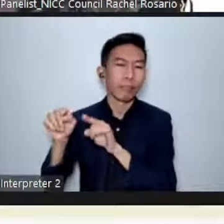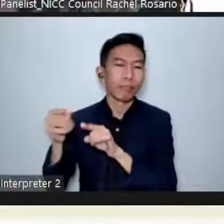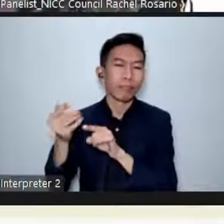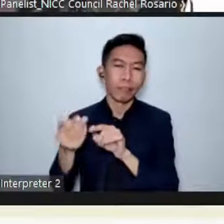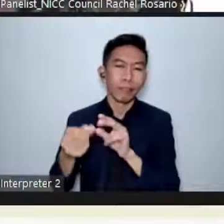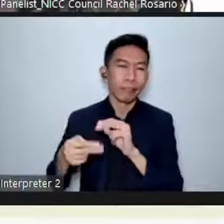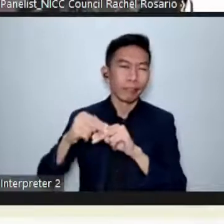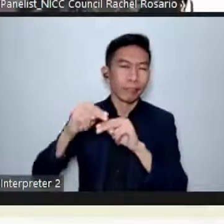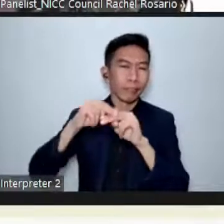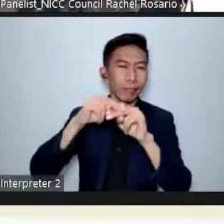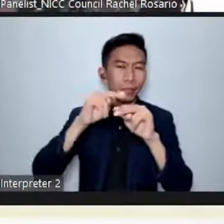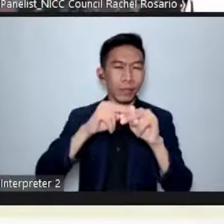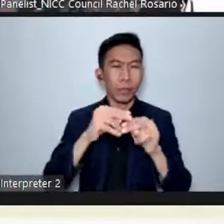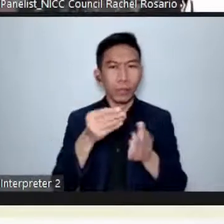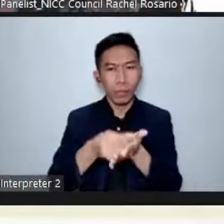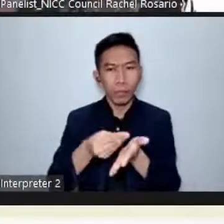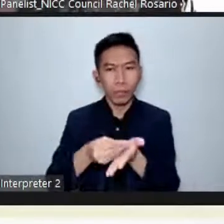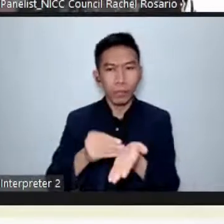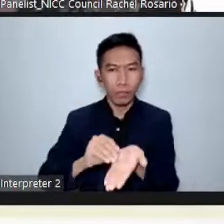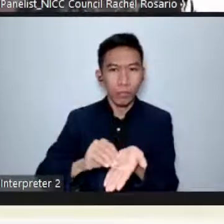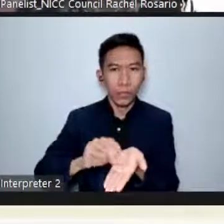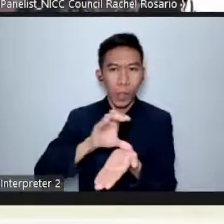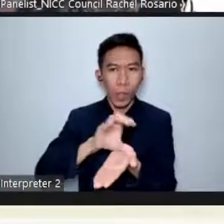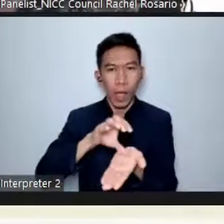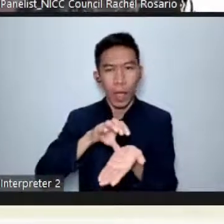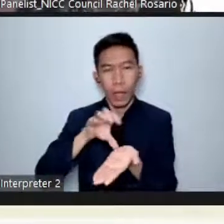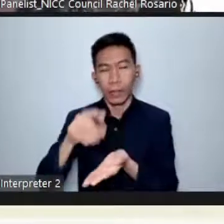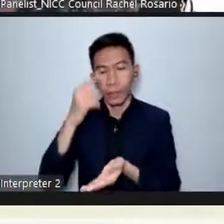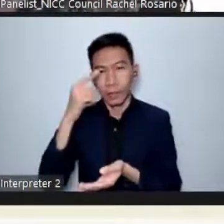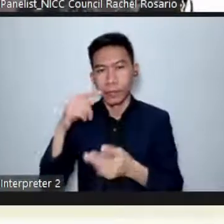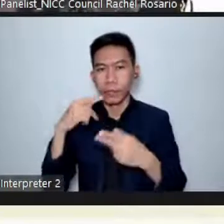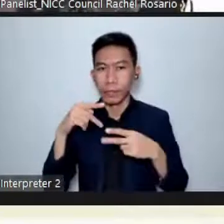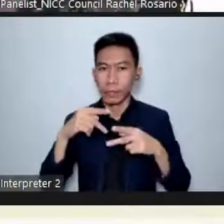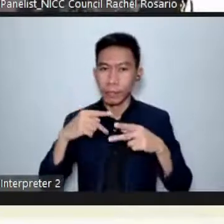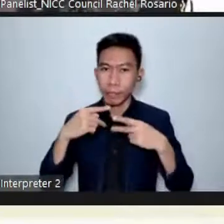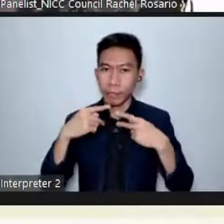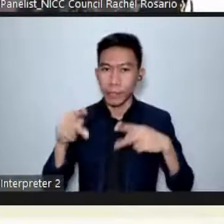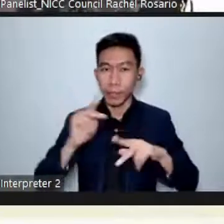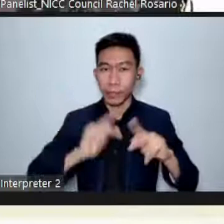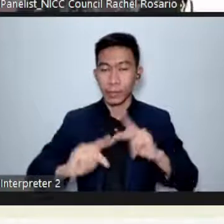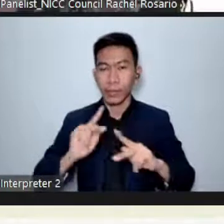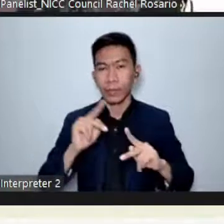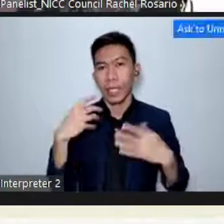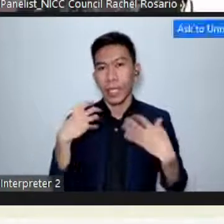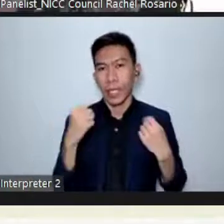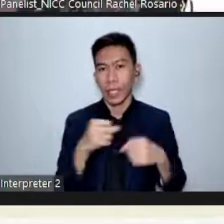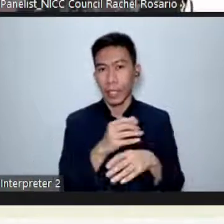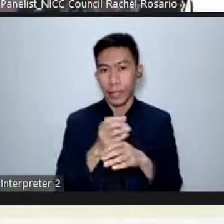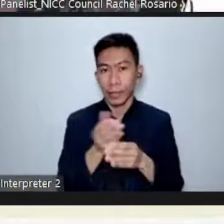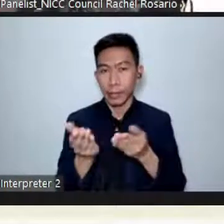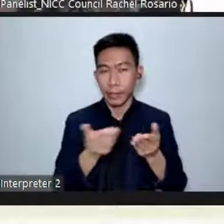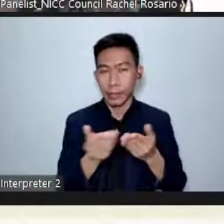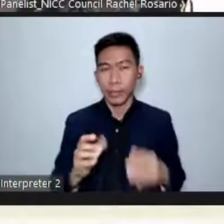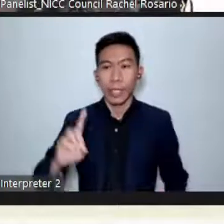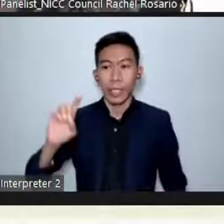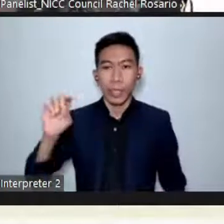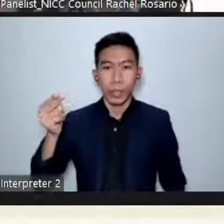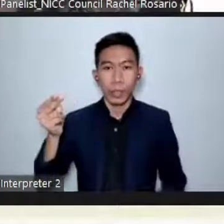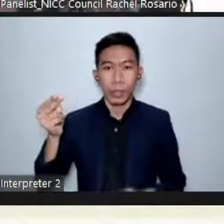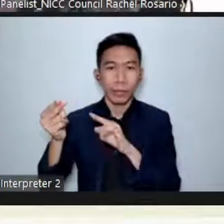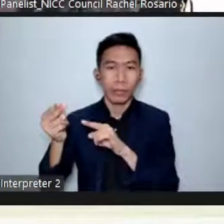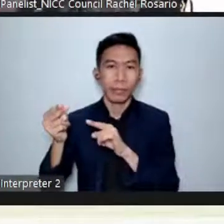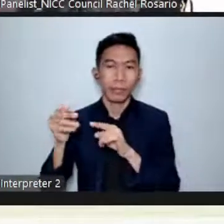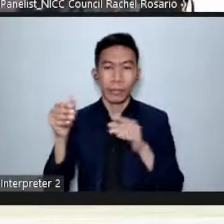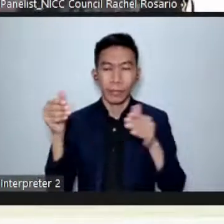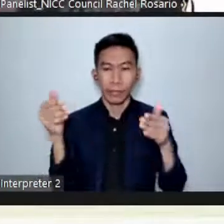increases the financing, the public sector's financing for healthcare services. The DOH to focus on the